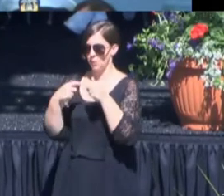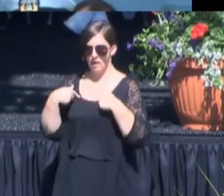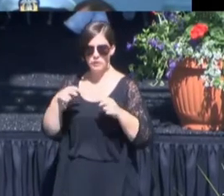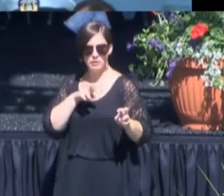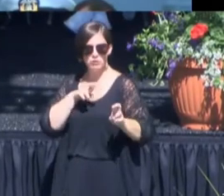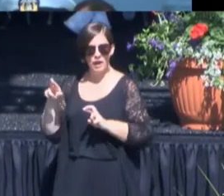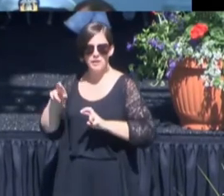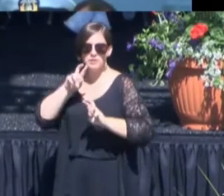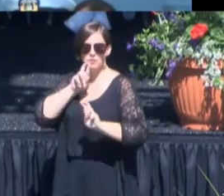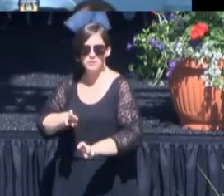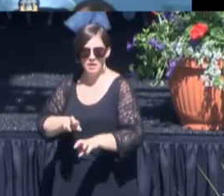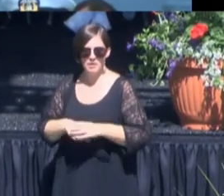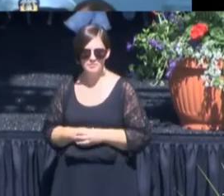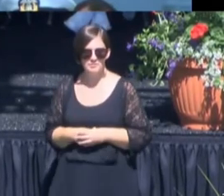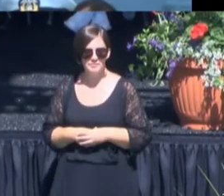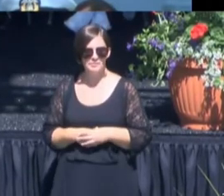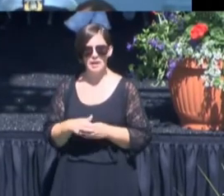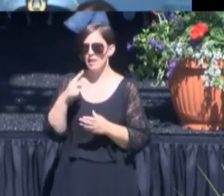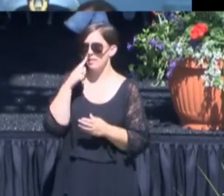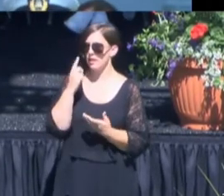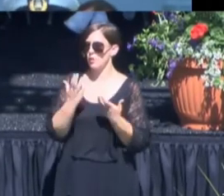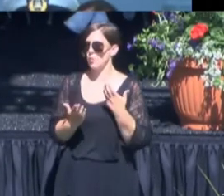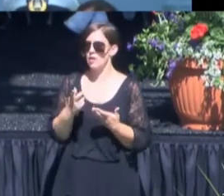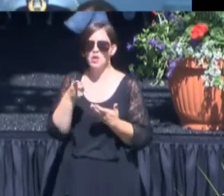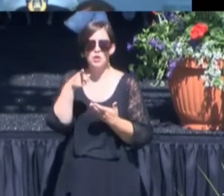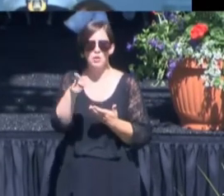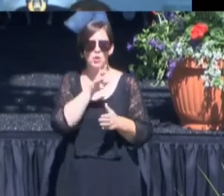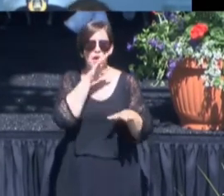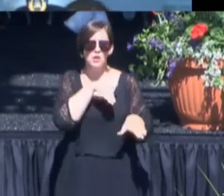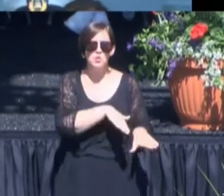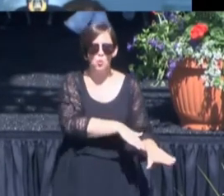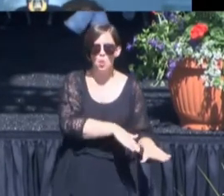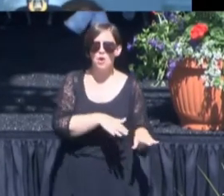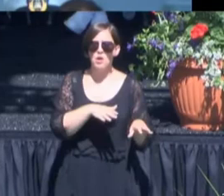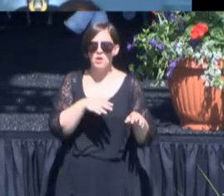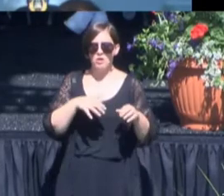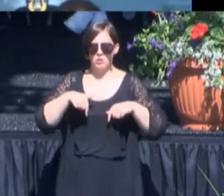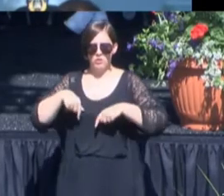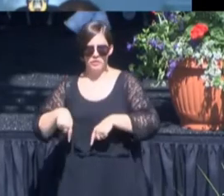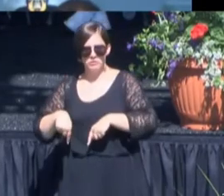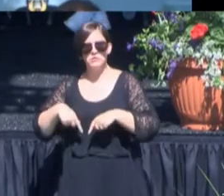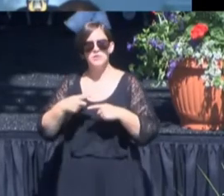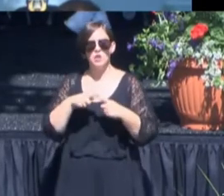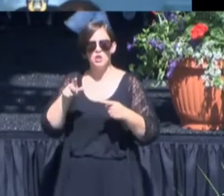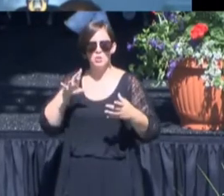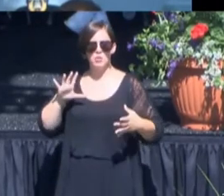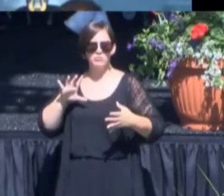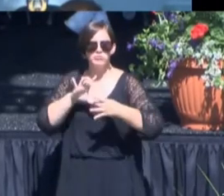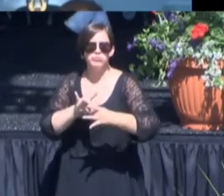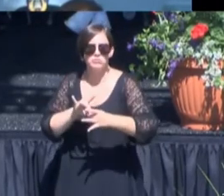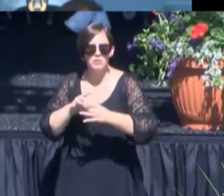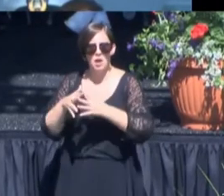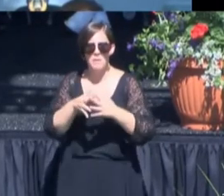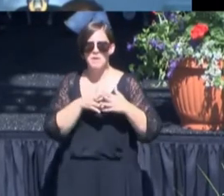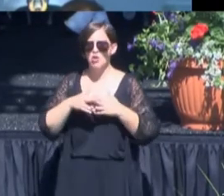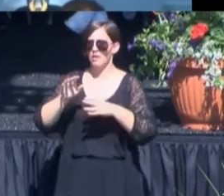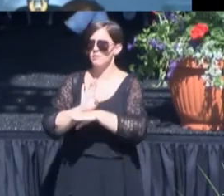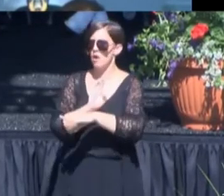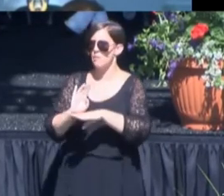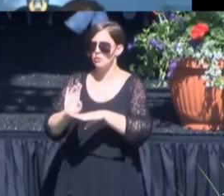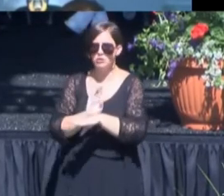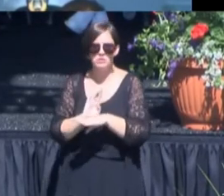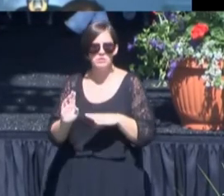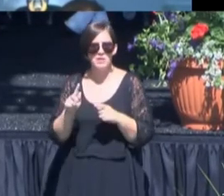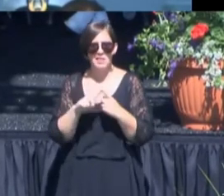ready. And I think whether you're going to be ashore or at sea, you're going to bind the muscles of American commerce. And that's a